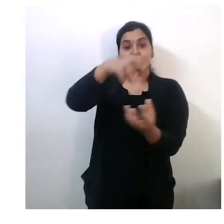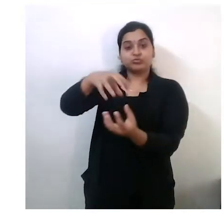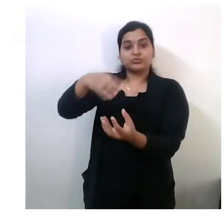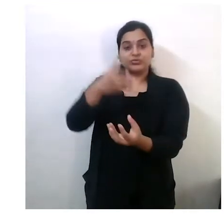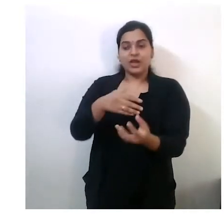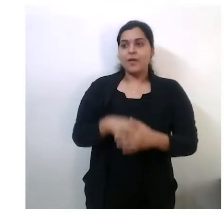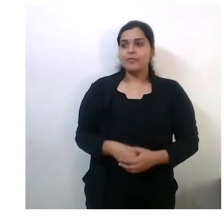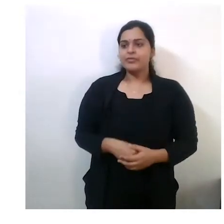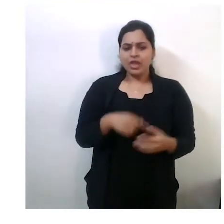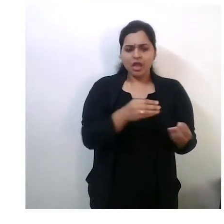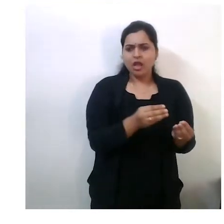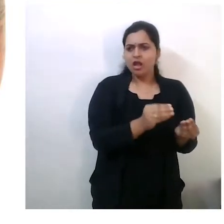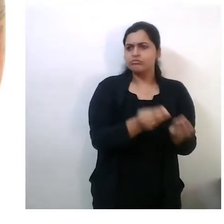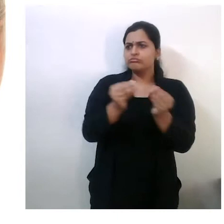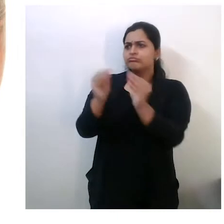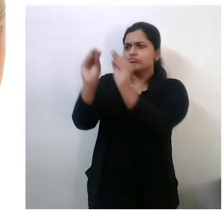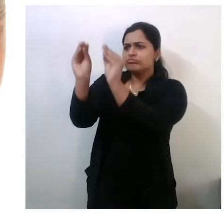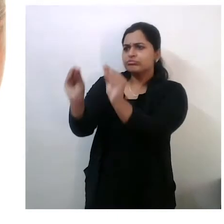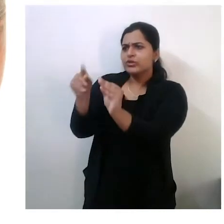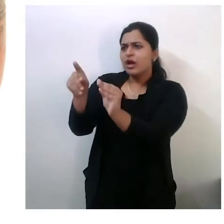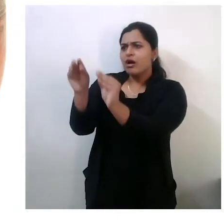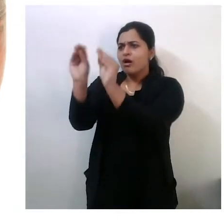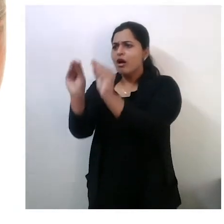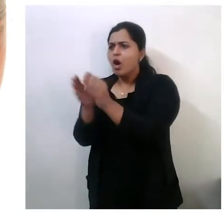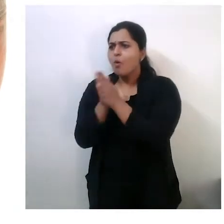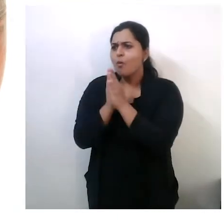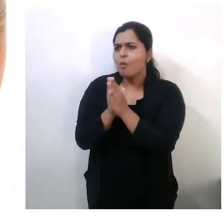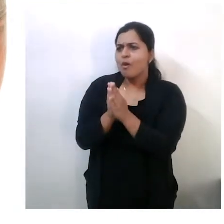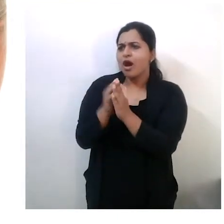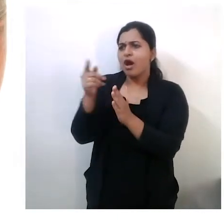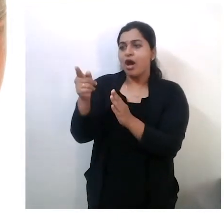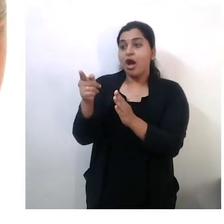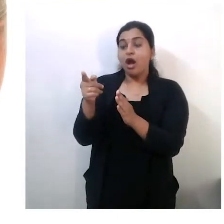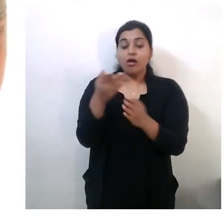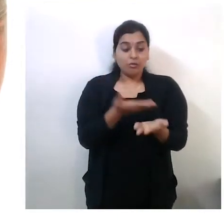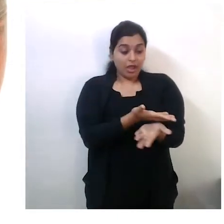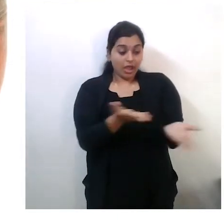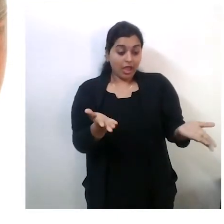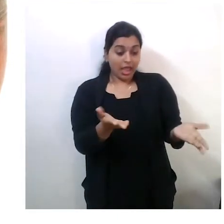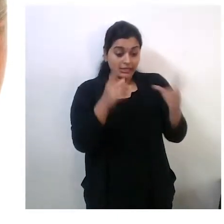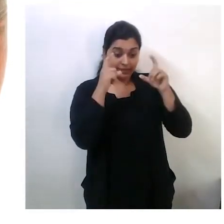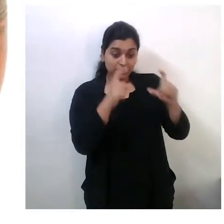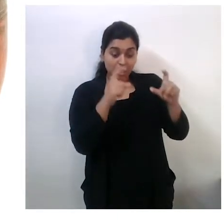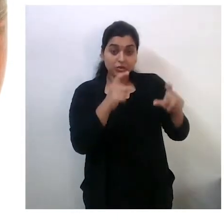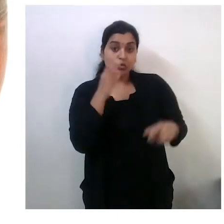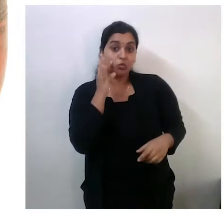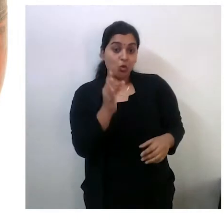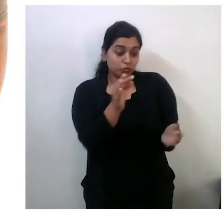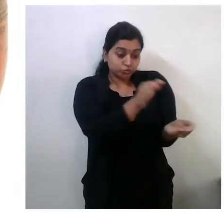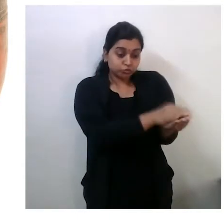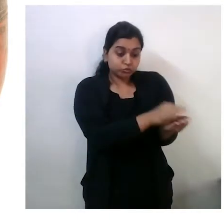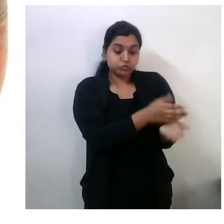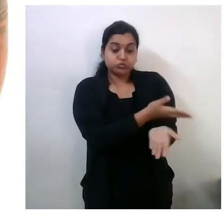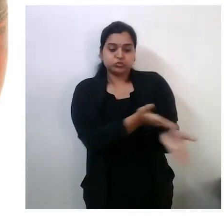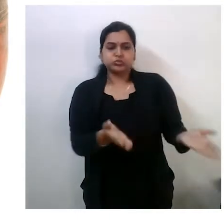to decorate idols of worship, the routine of taking care of them was especially very important. Lacquered wooden vessels were